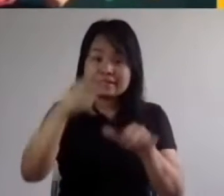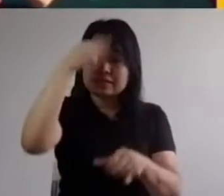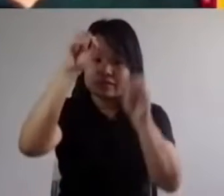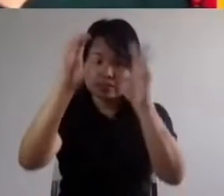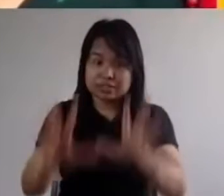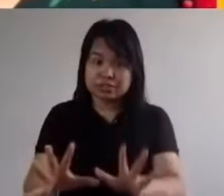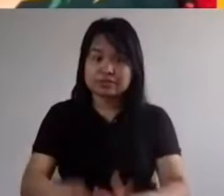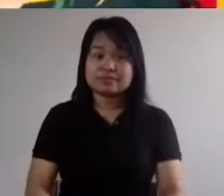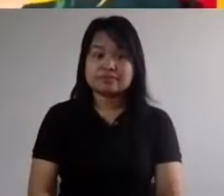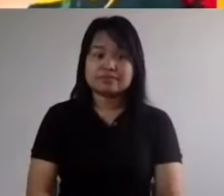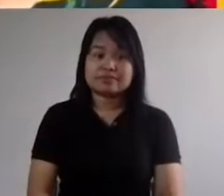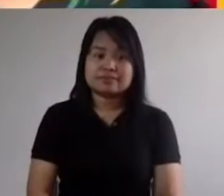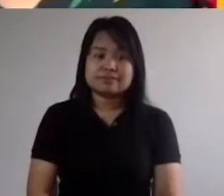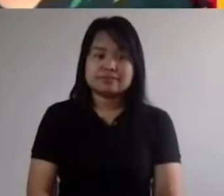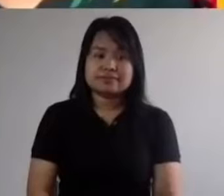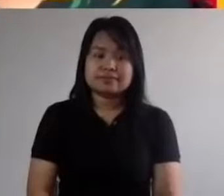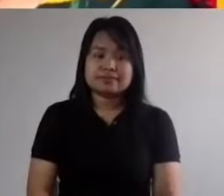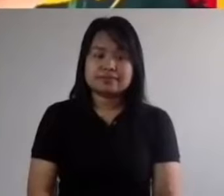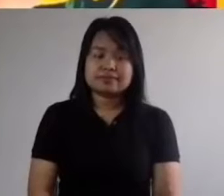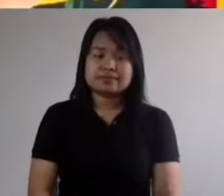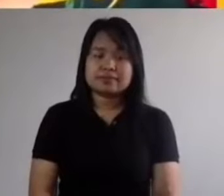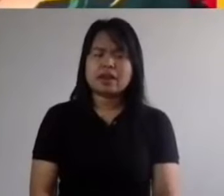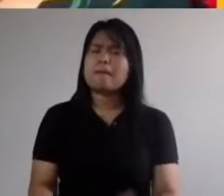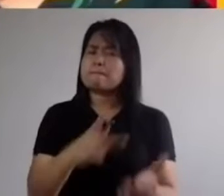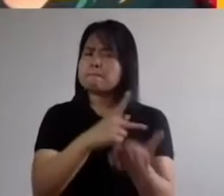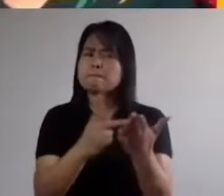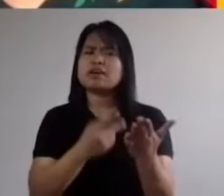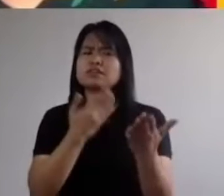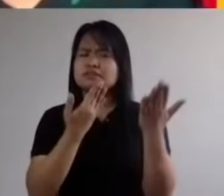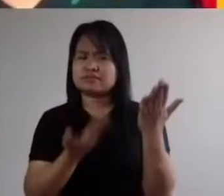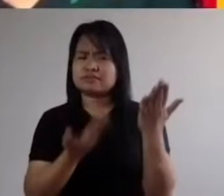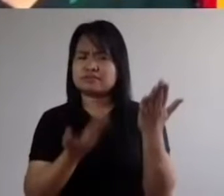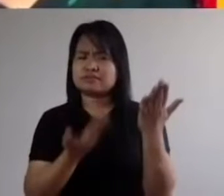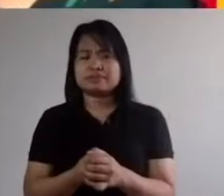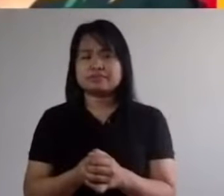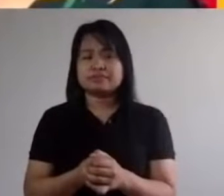Part also of this DepEd Memorandum 4 Series 2022